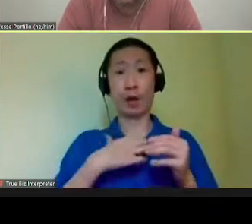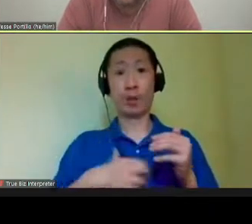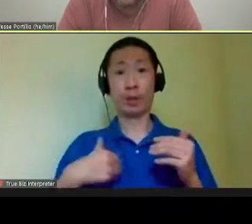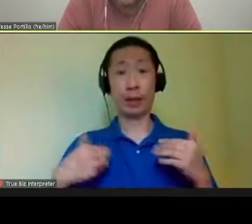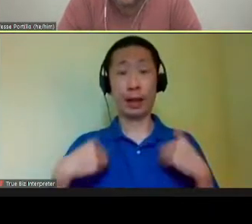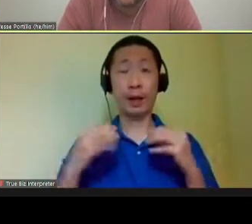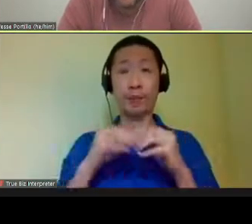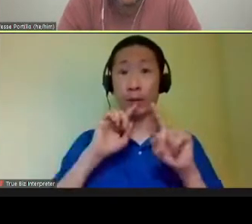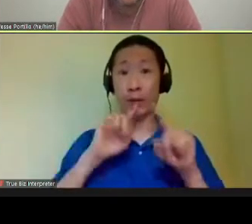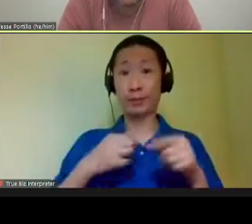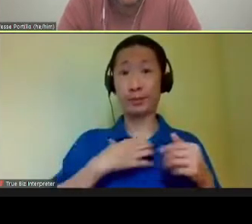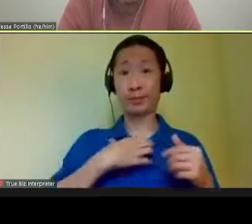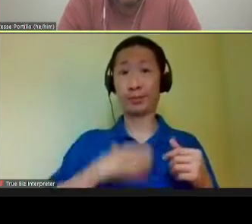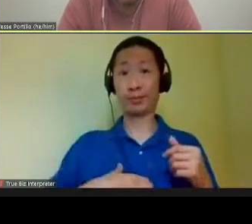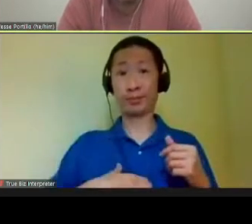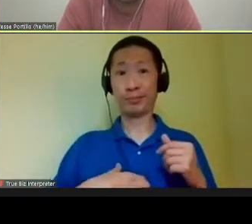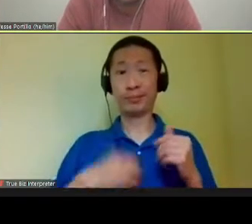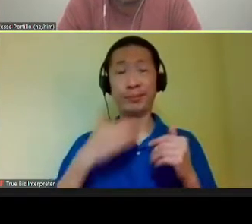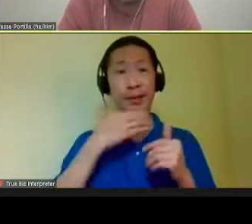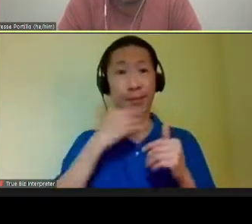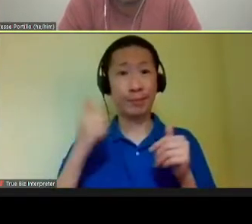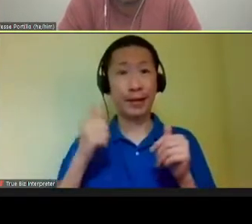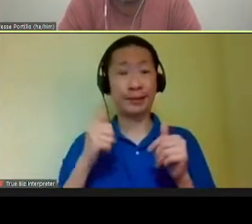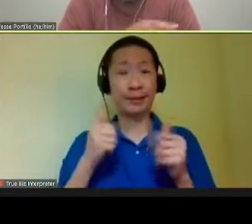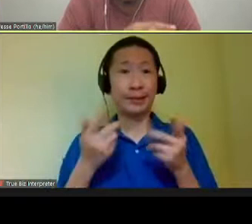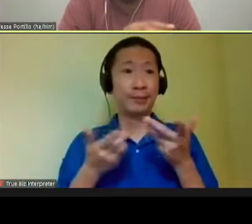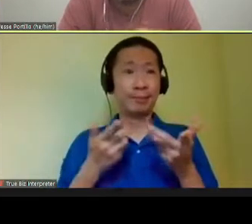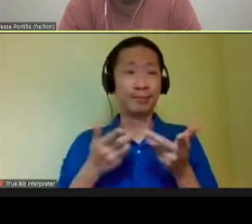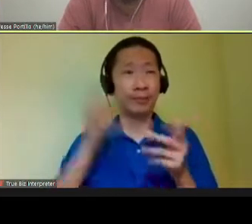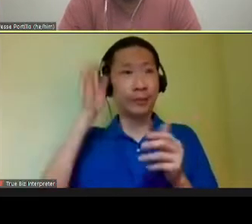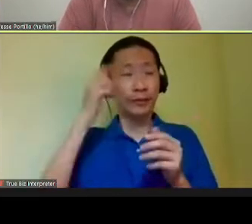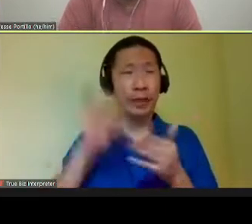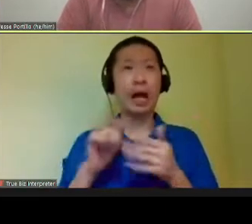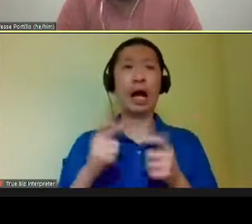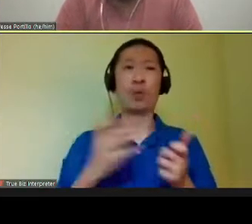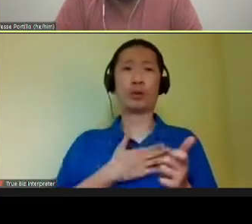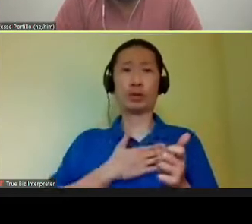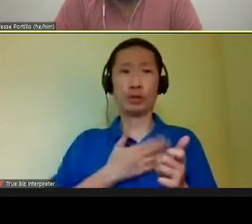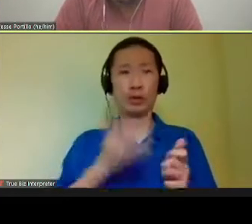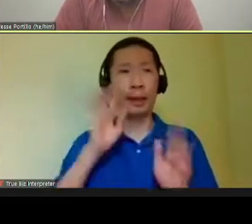on and a better template for that. So I just want to name that.